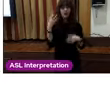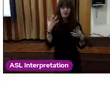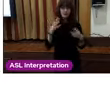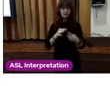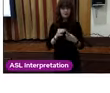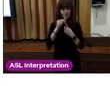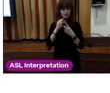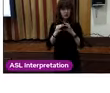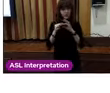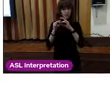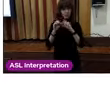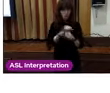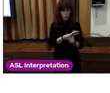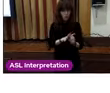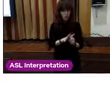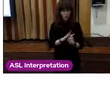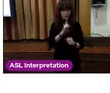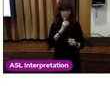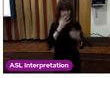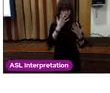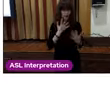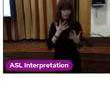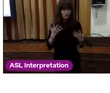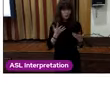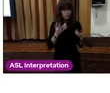very tragically, some families lost